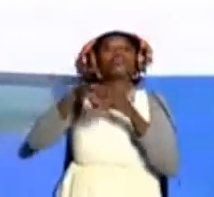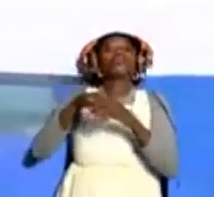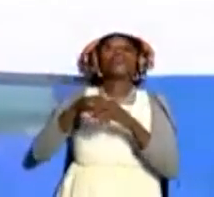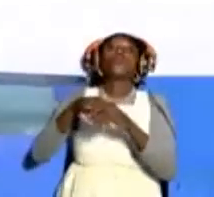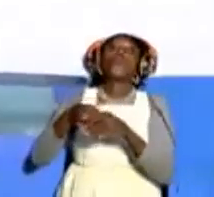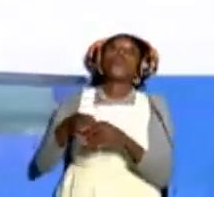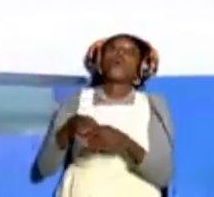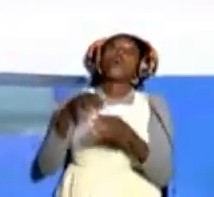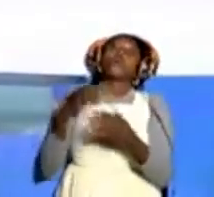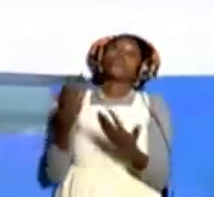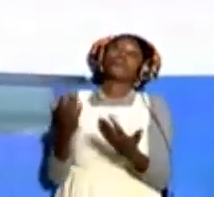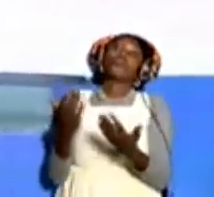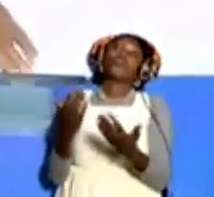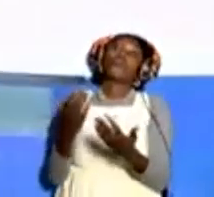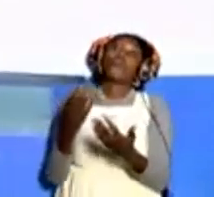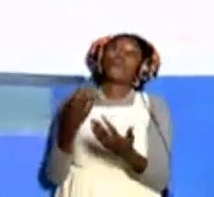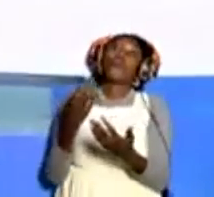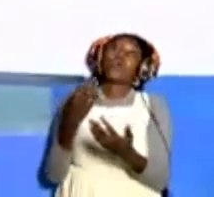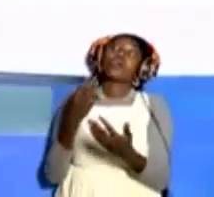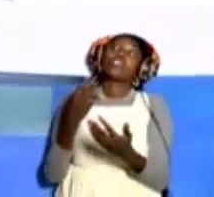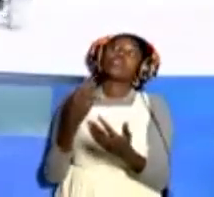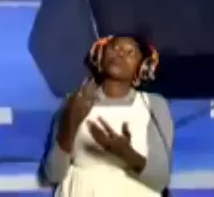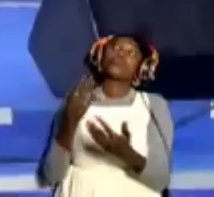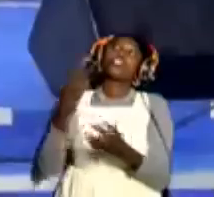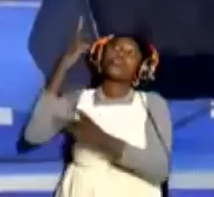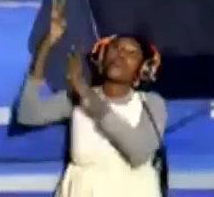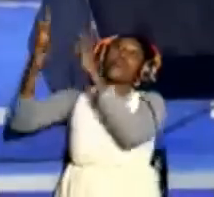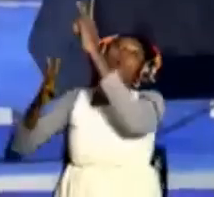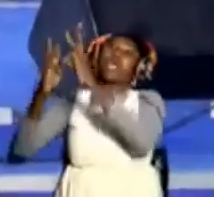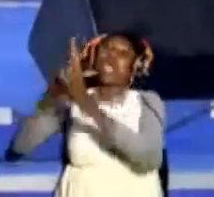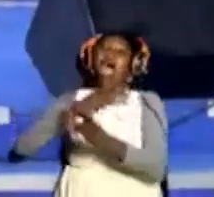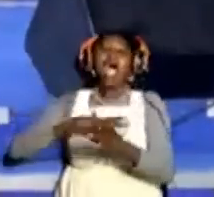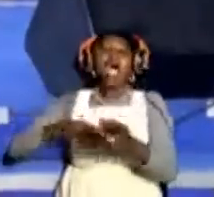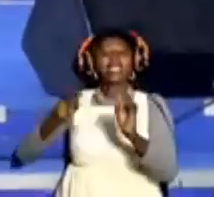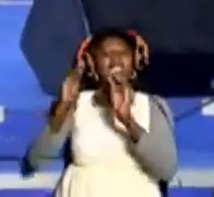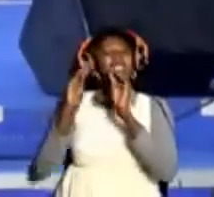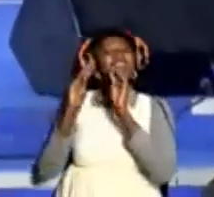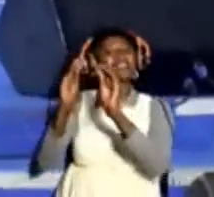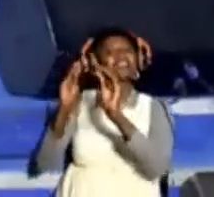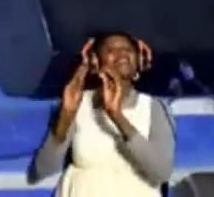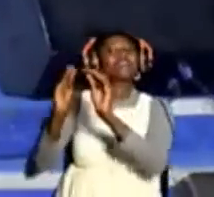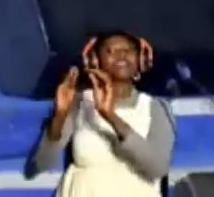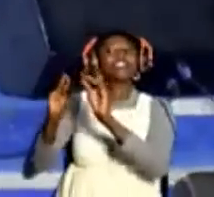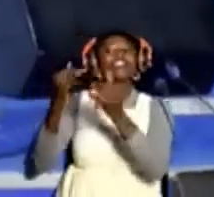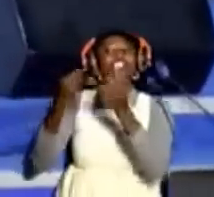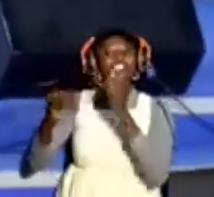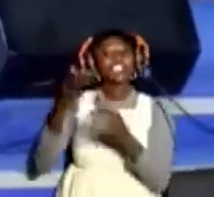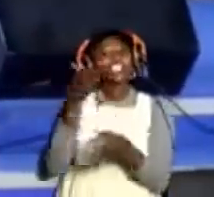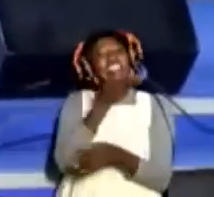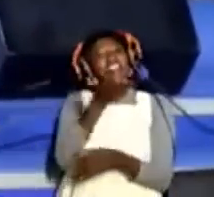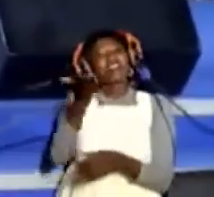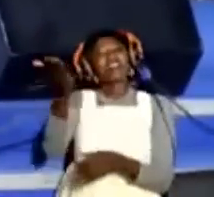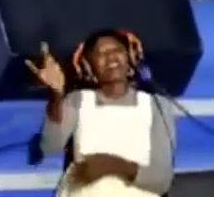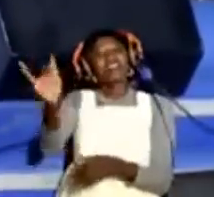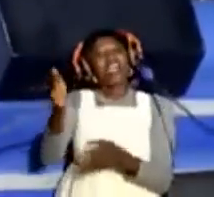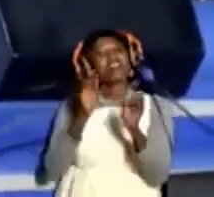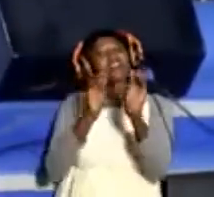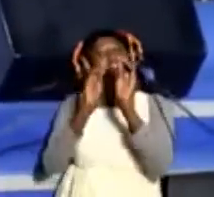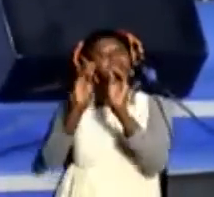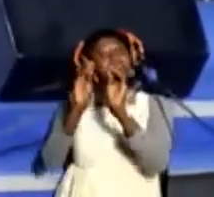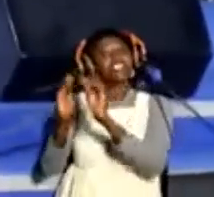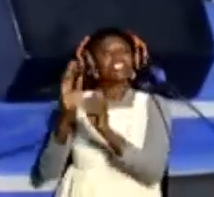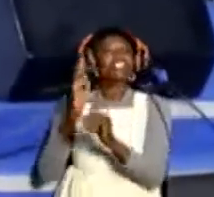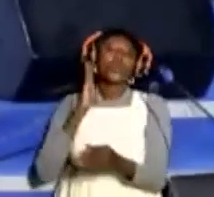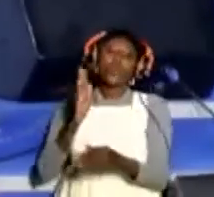ungodliness. And their teaching, oh my brothers and sisters, their teaching